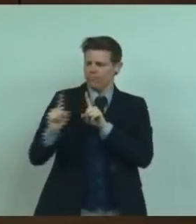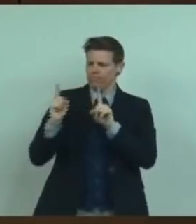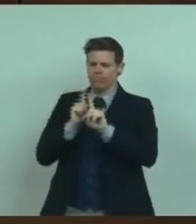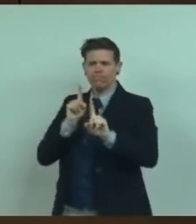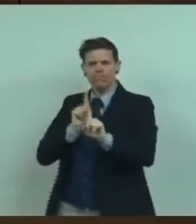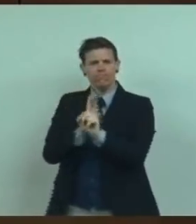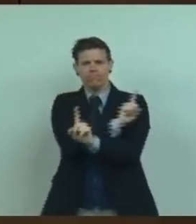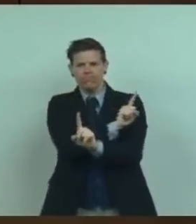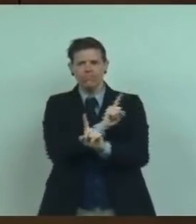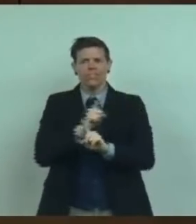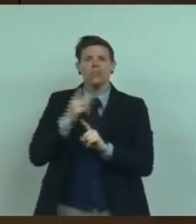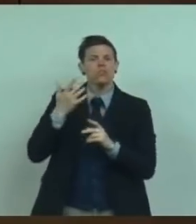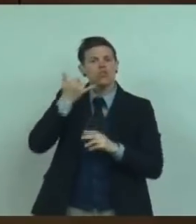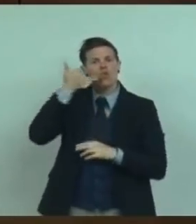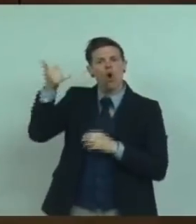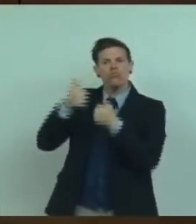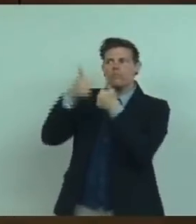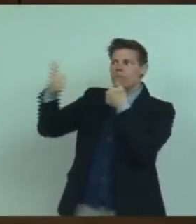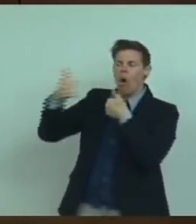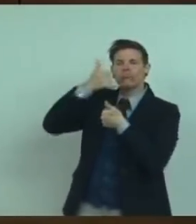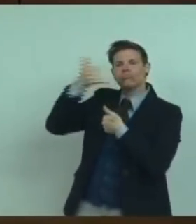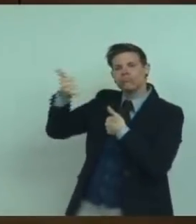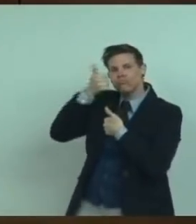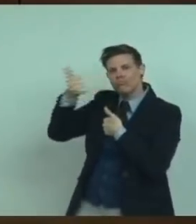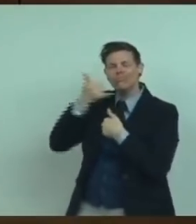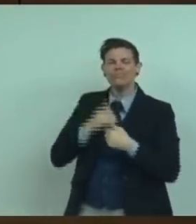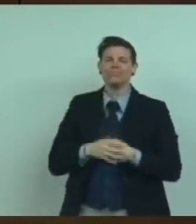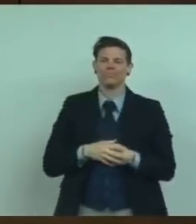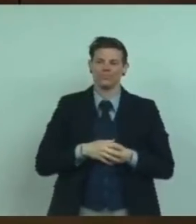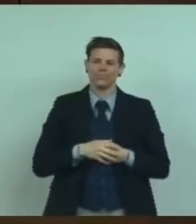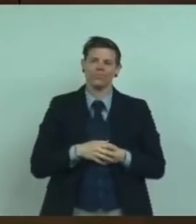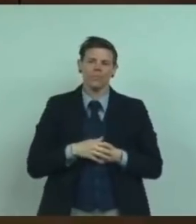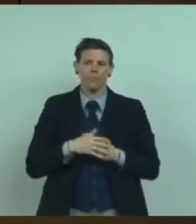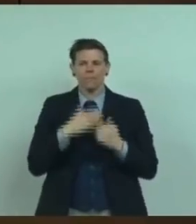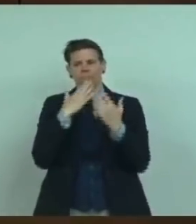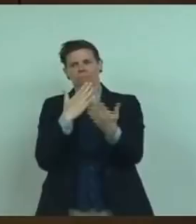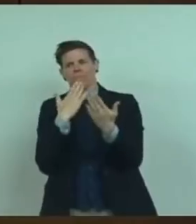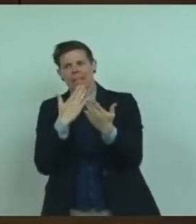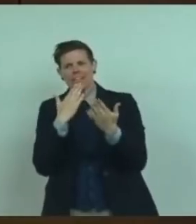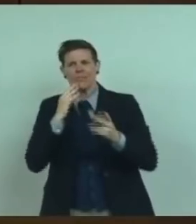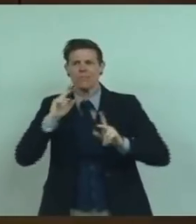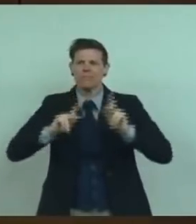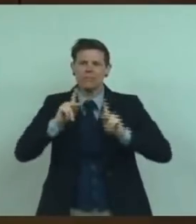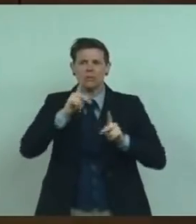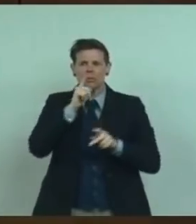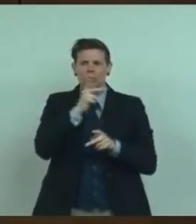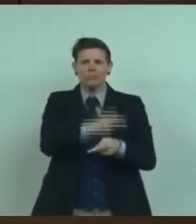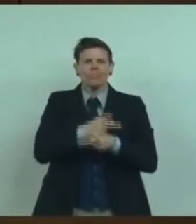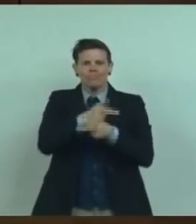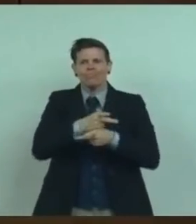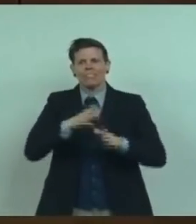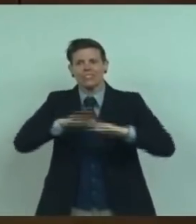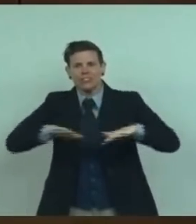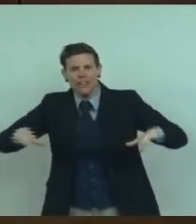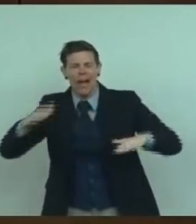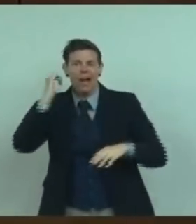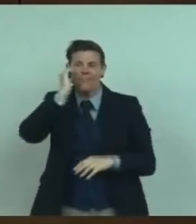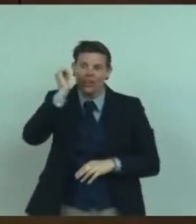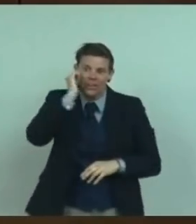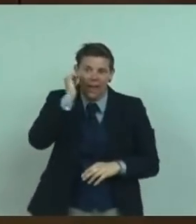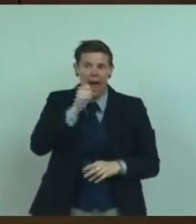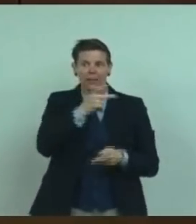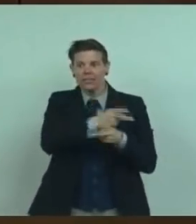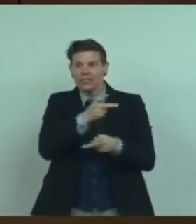that they thank child care workers every day, but have not been using child care, but doing that from